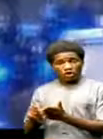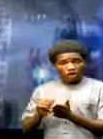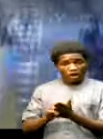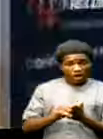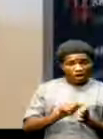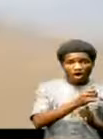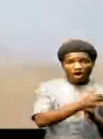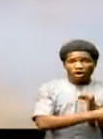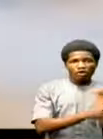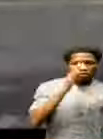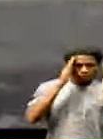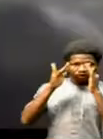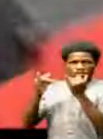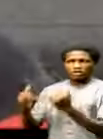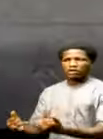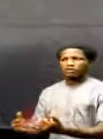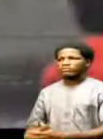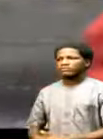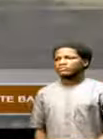States.